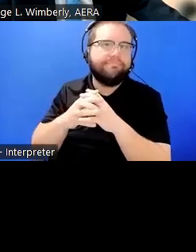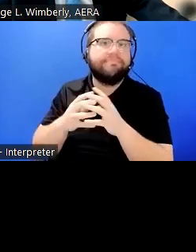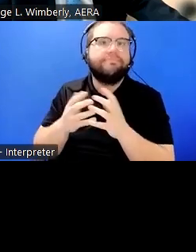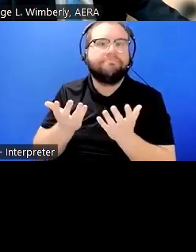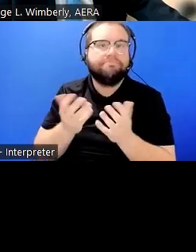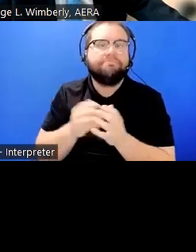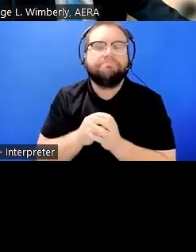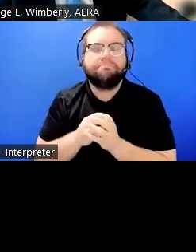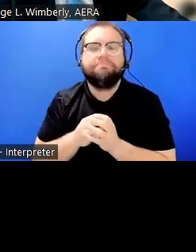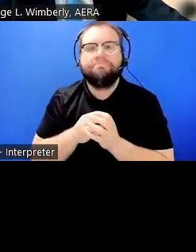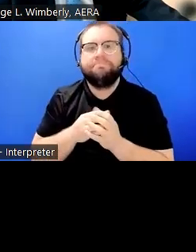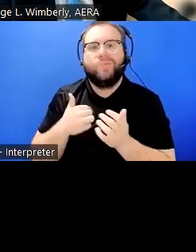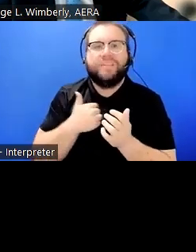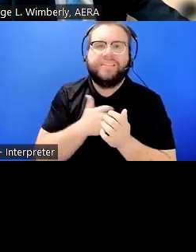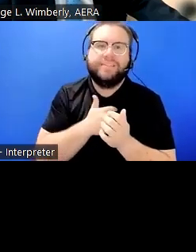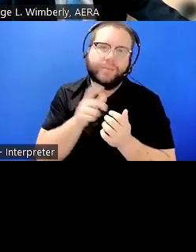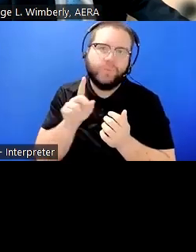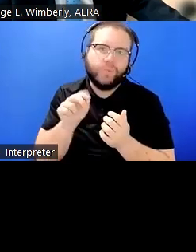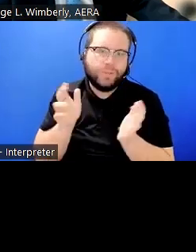encouraged in our work.